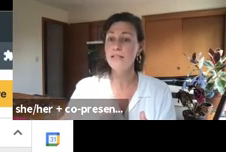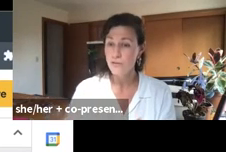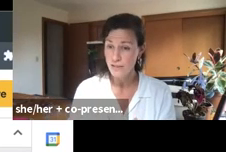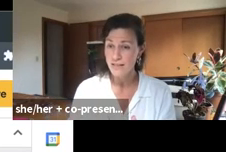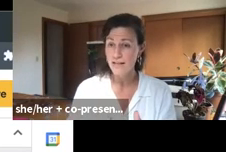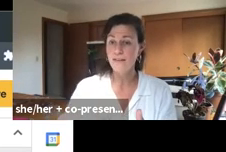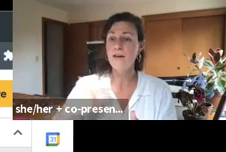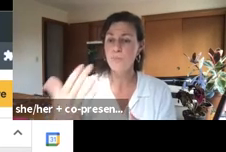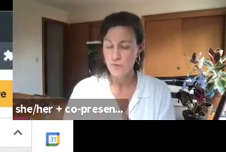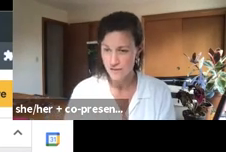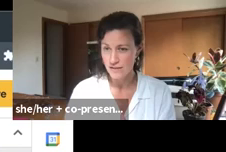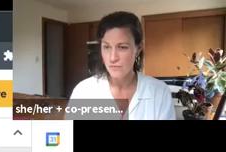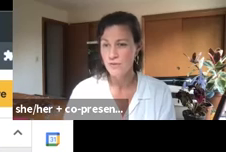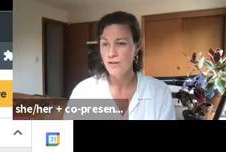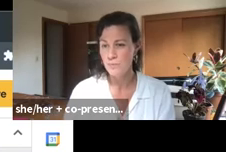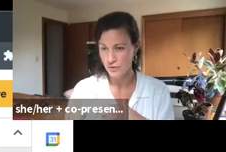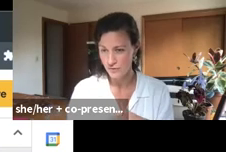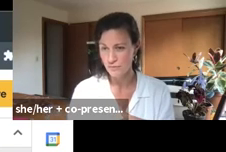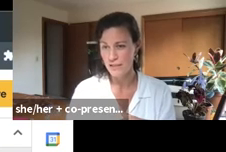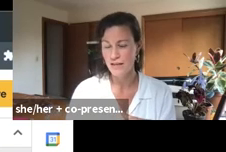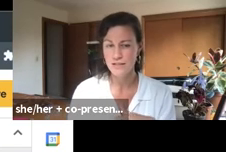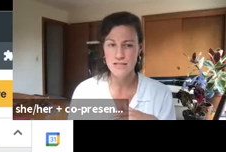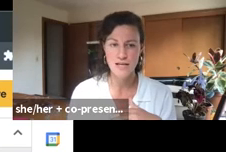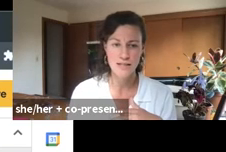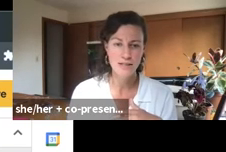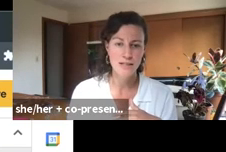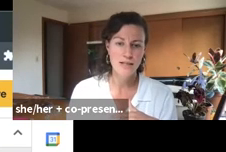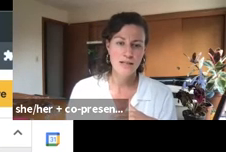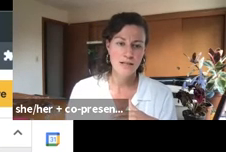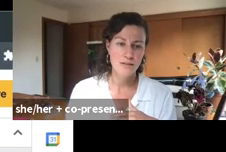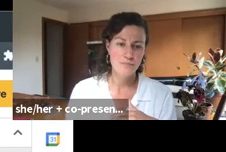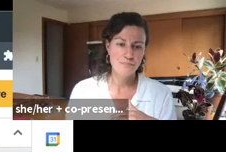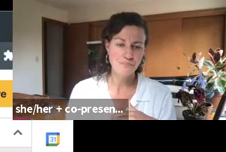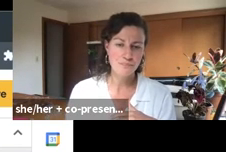can delete your media and the other person will upload their media onto the slide.